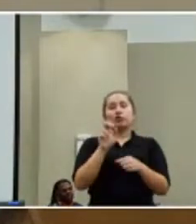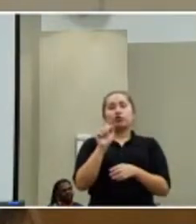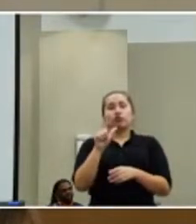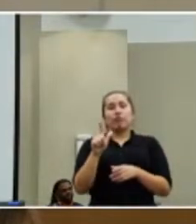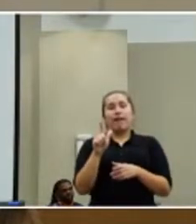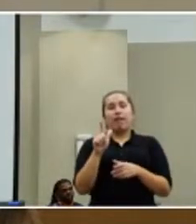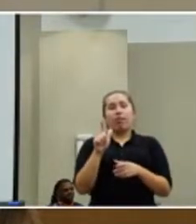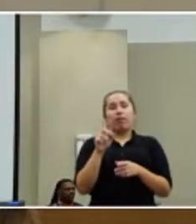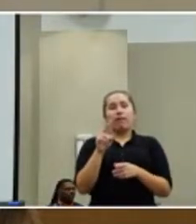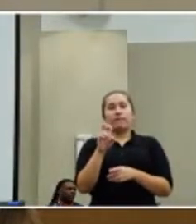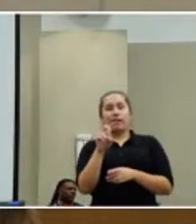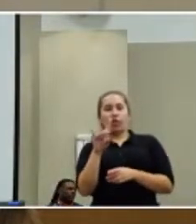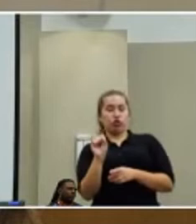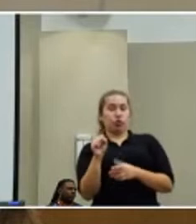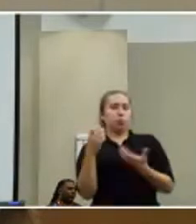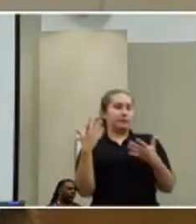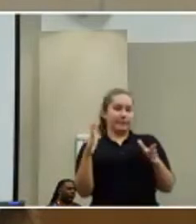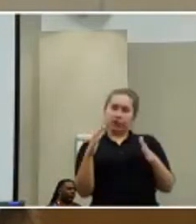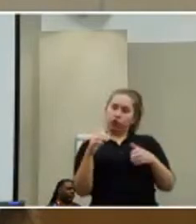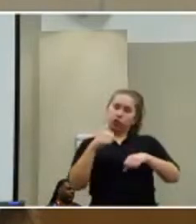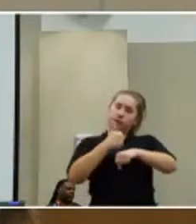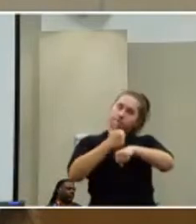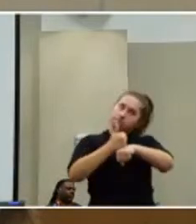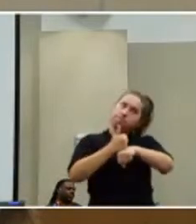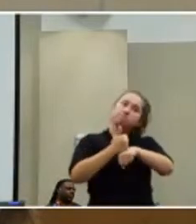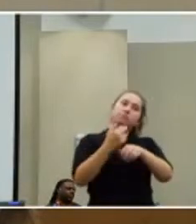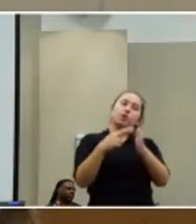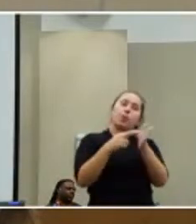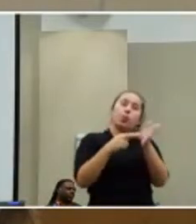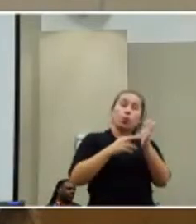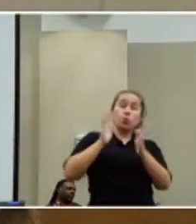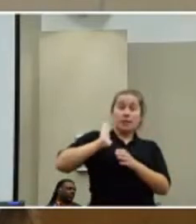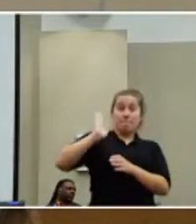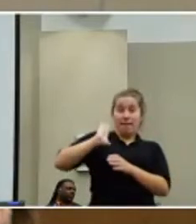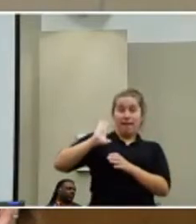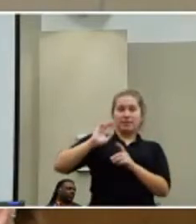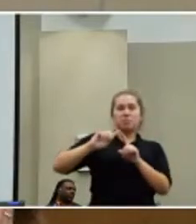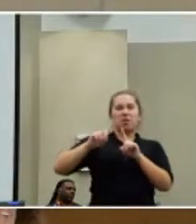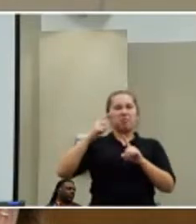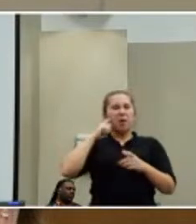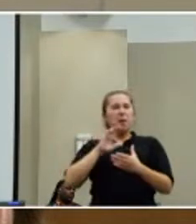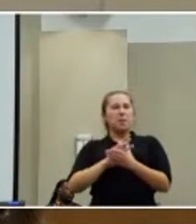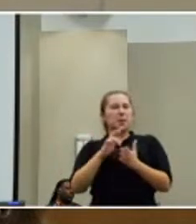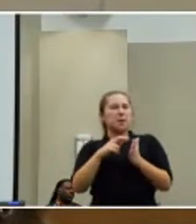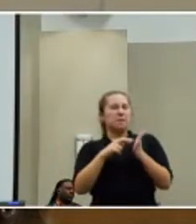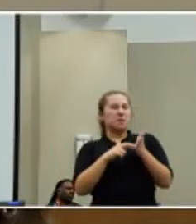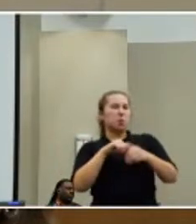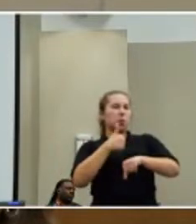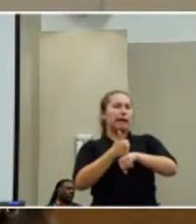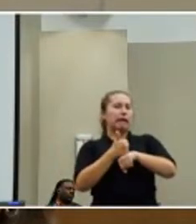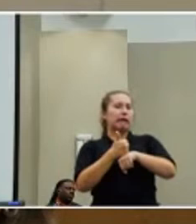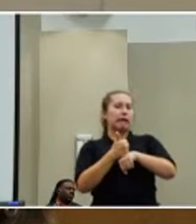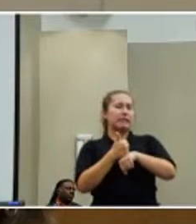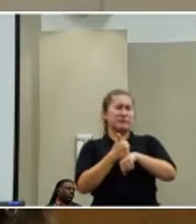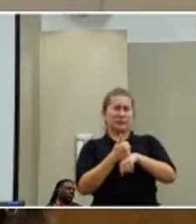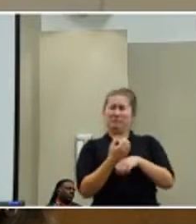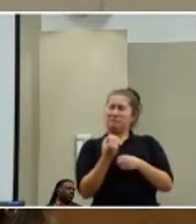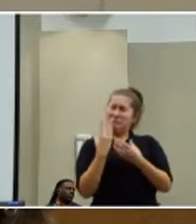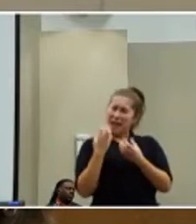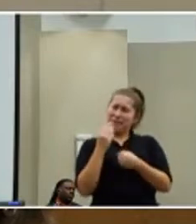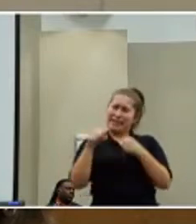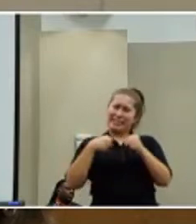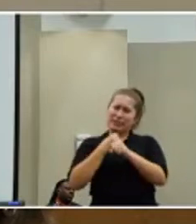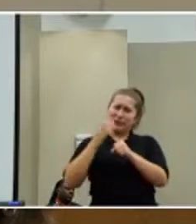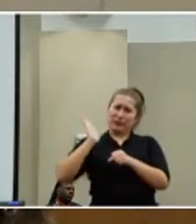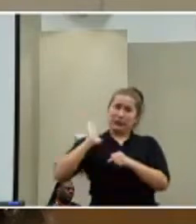This is something that we've done rulemaking in the past on, but I believe the rulemaking was several decades ago. They